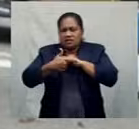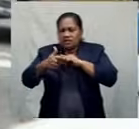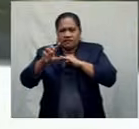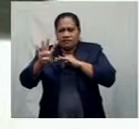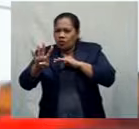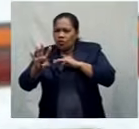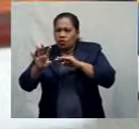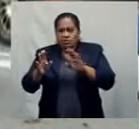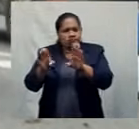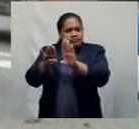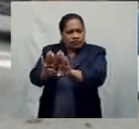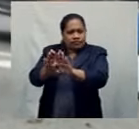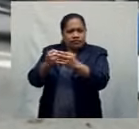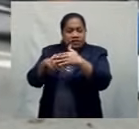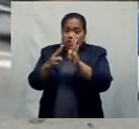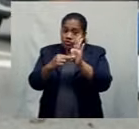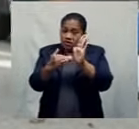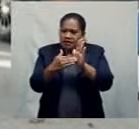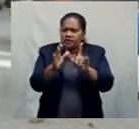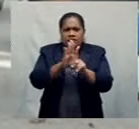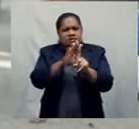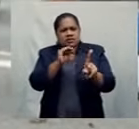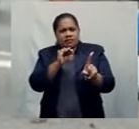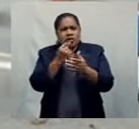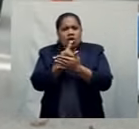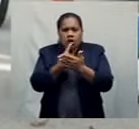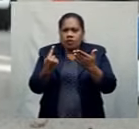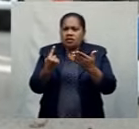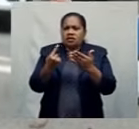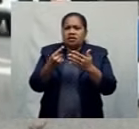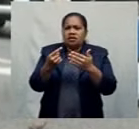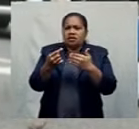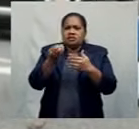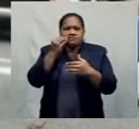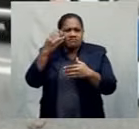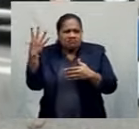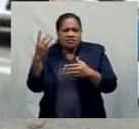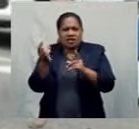Zealand. For example, only essential services being open,